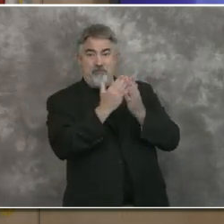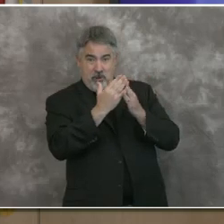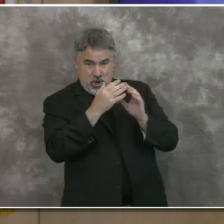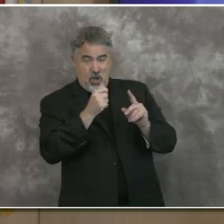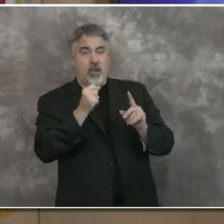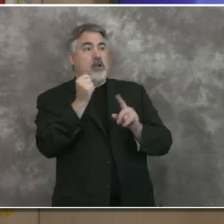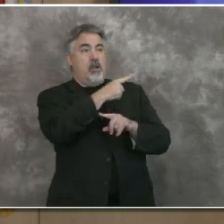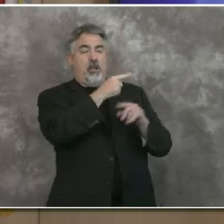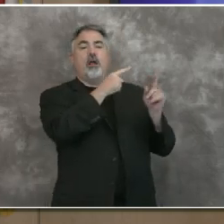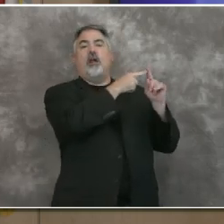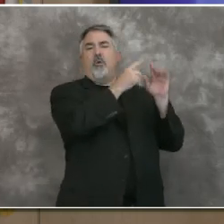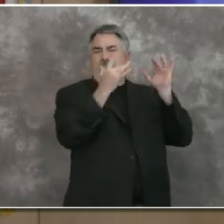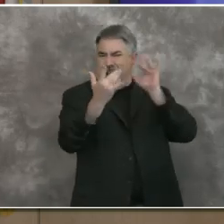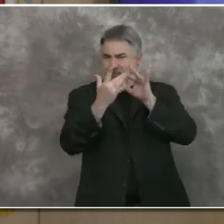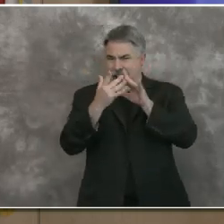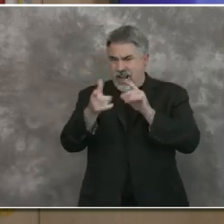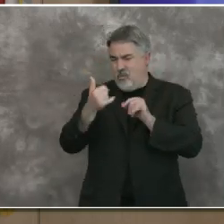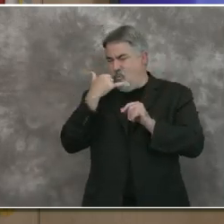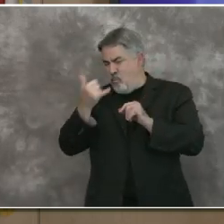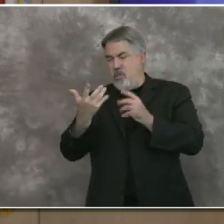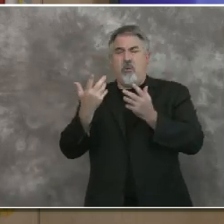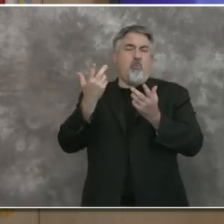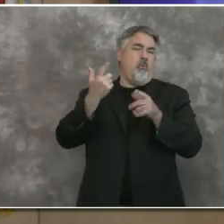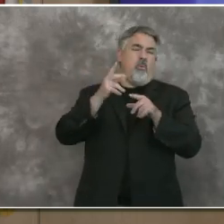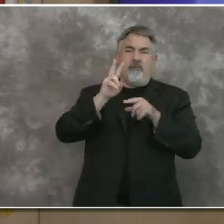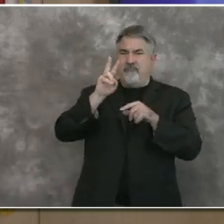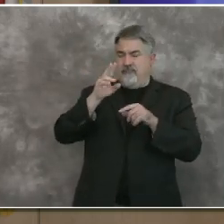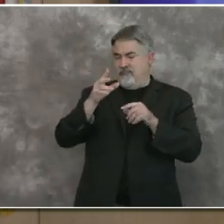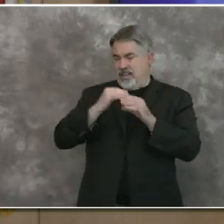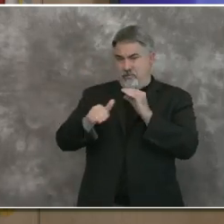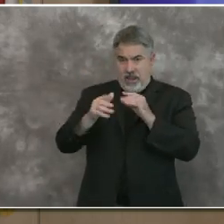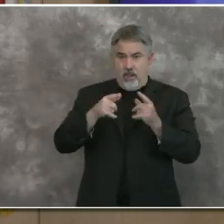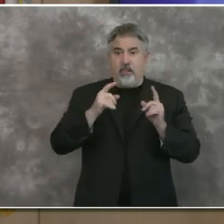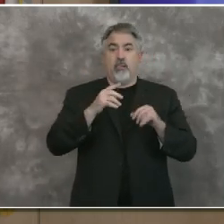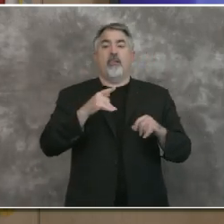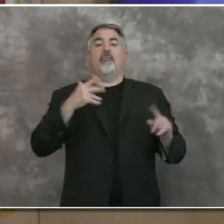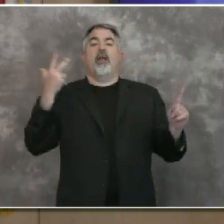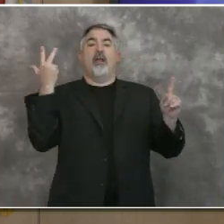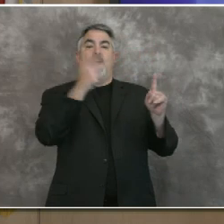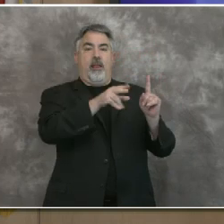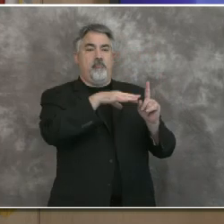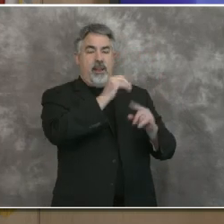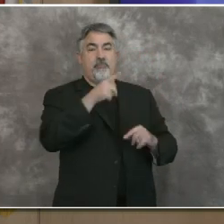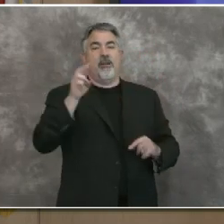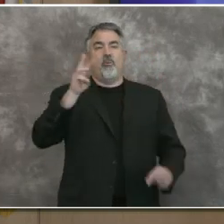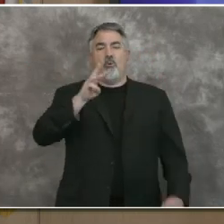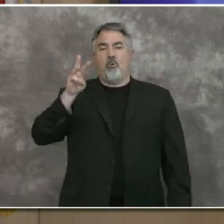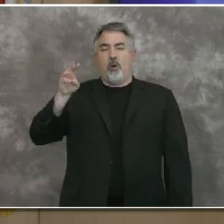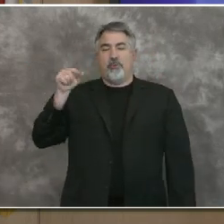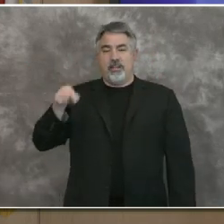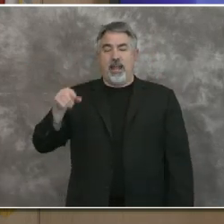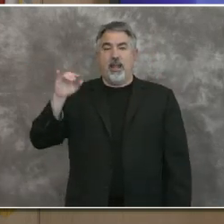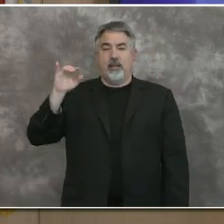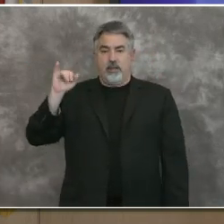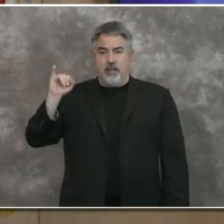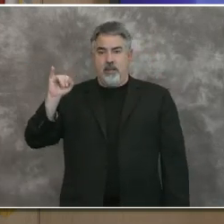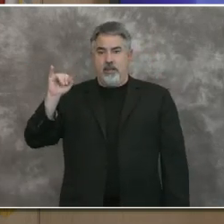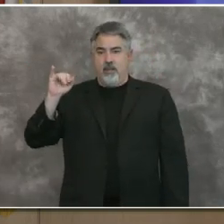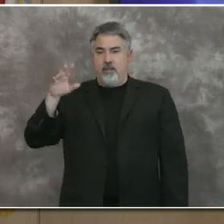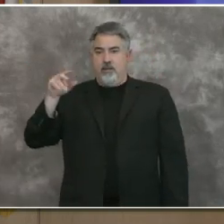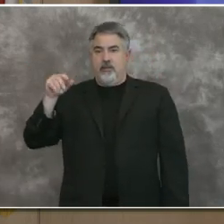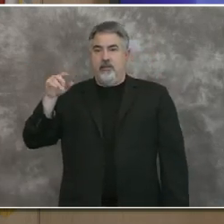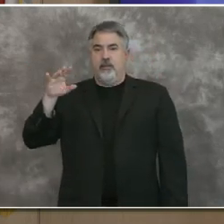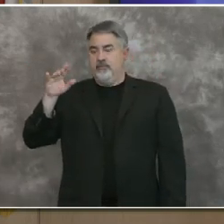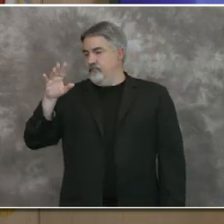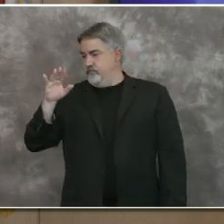email customers to schedule a pickup from one of the 6 library sites. On June 1st, we will open 6